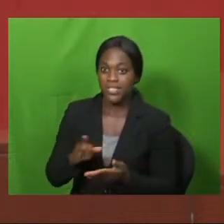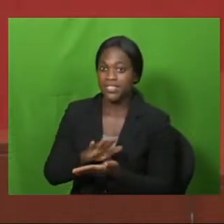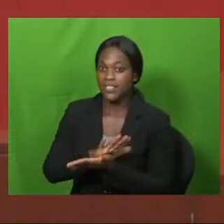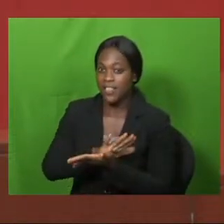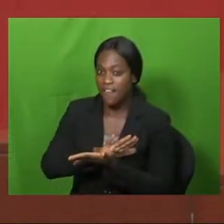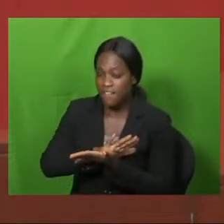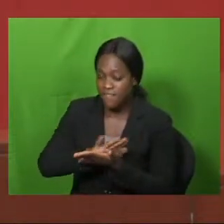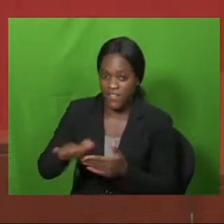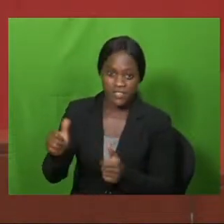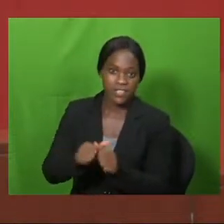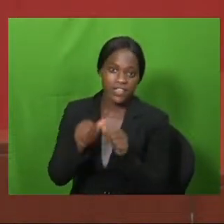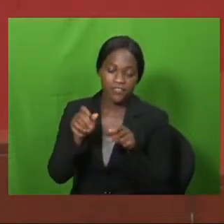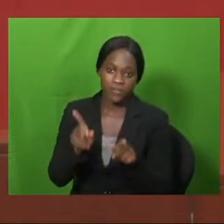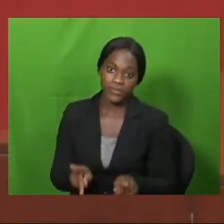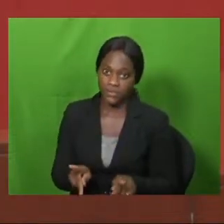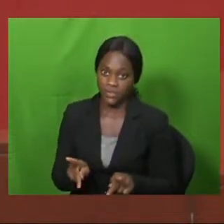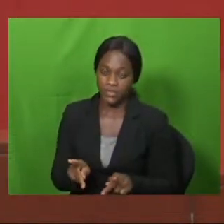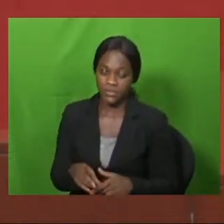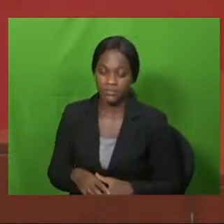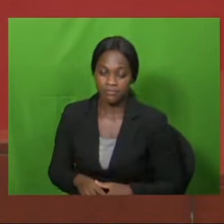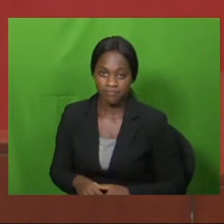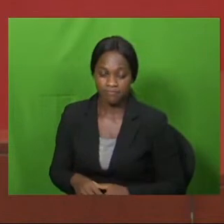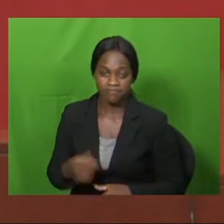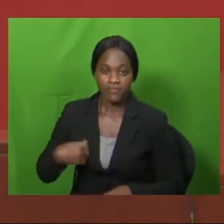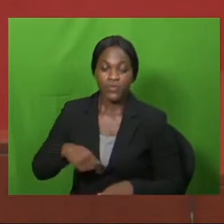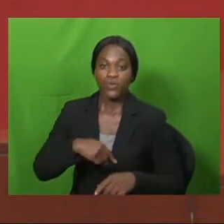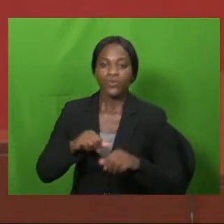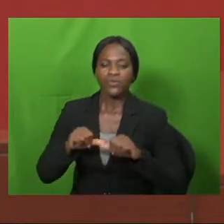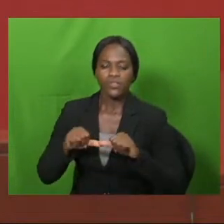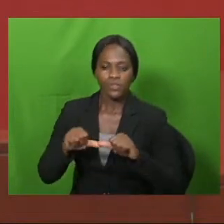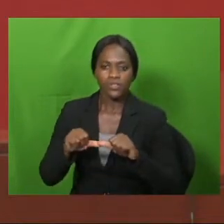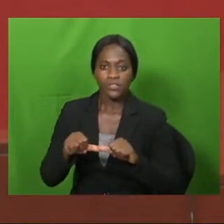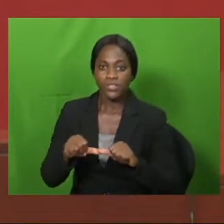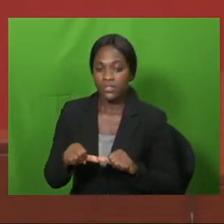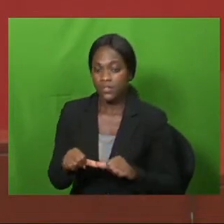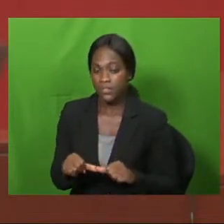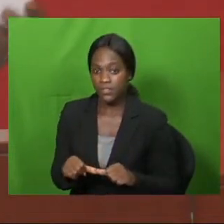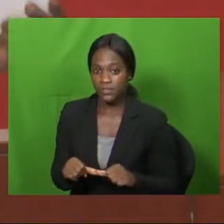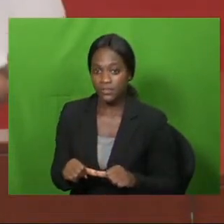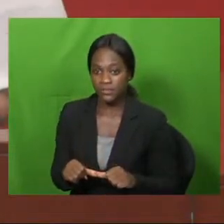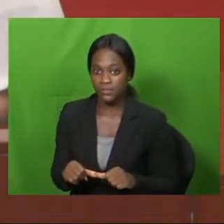other, please. So we move to